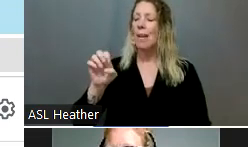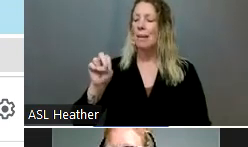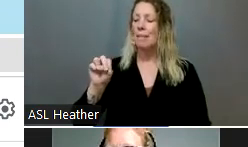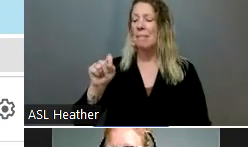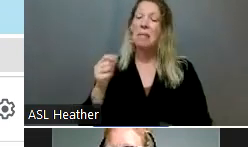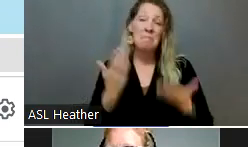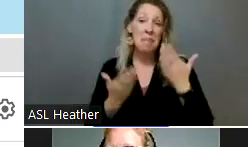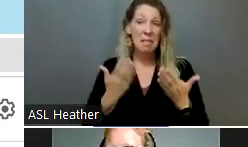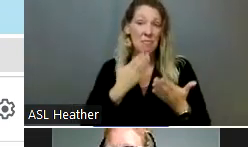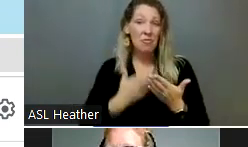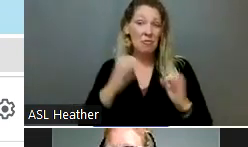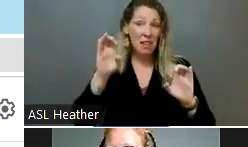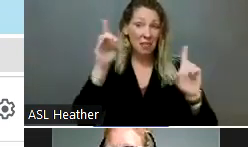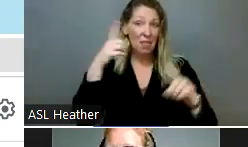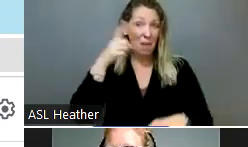educational.